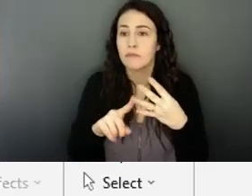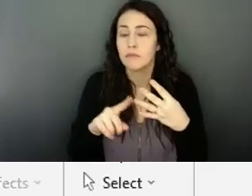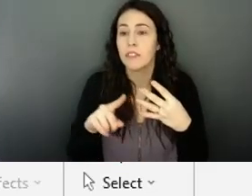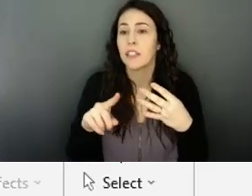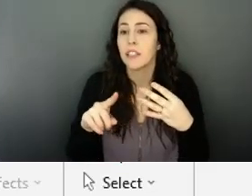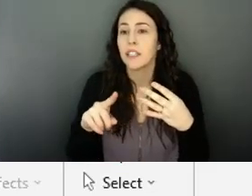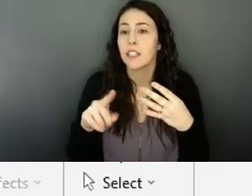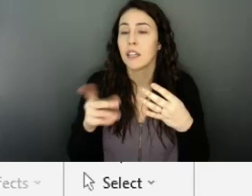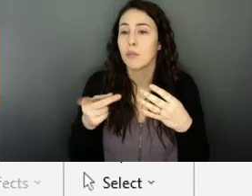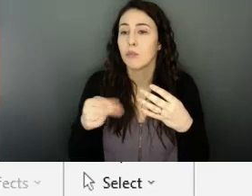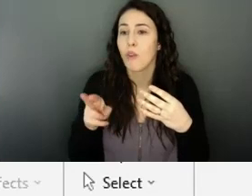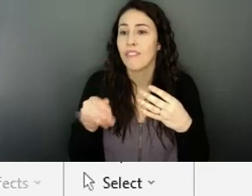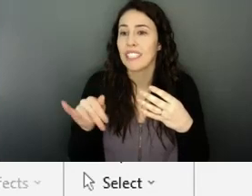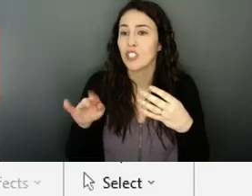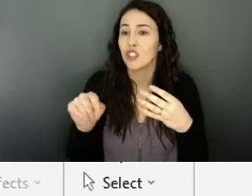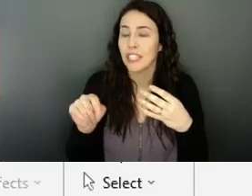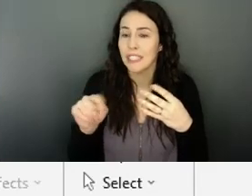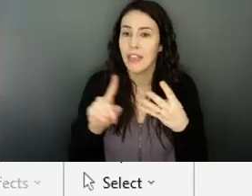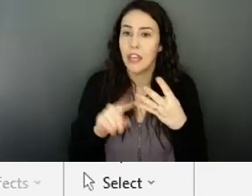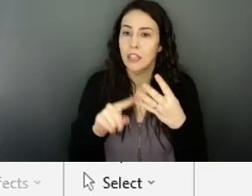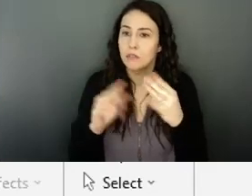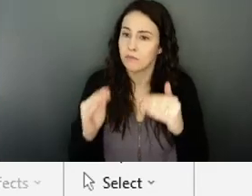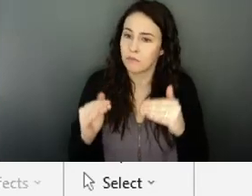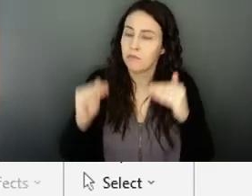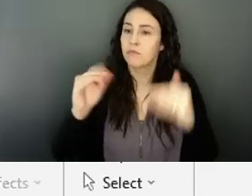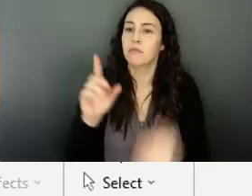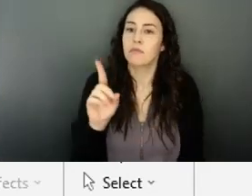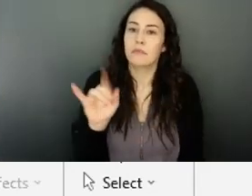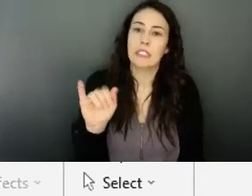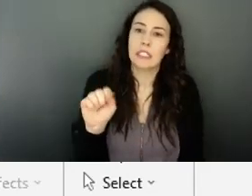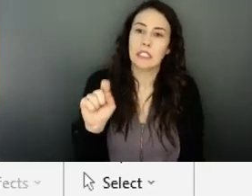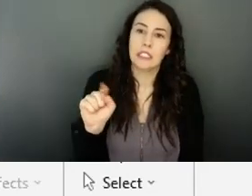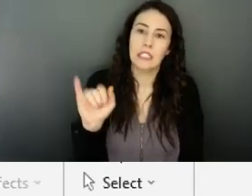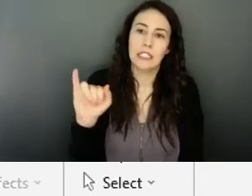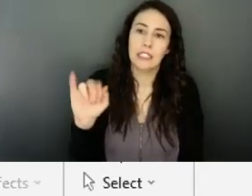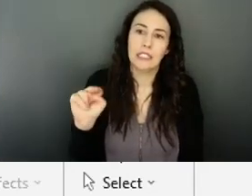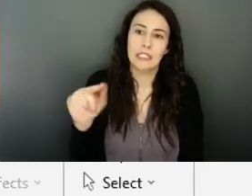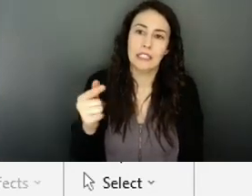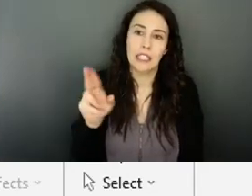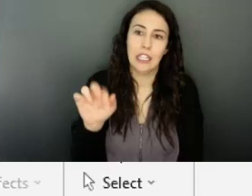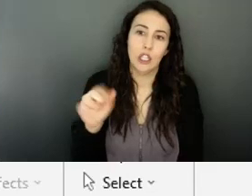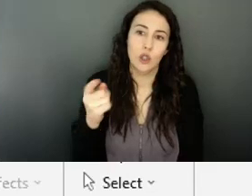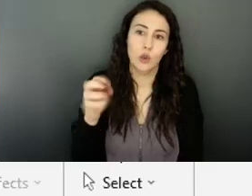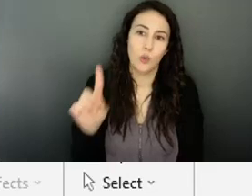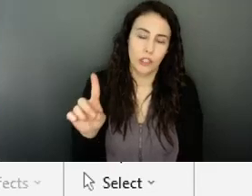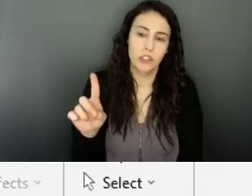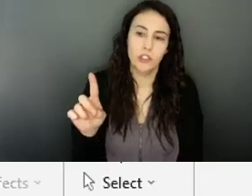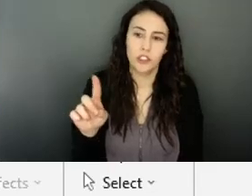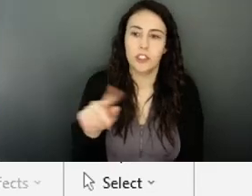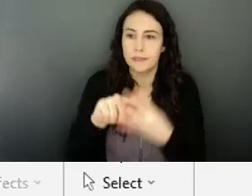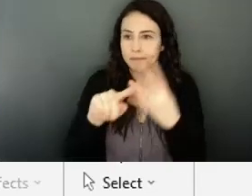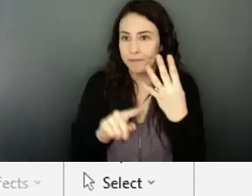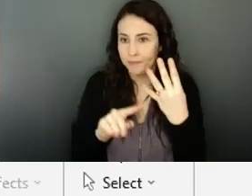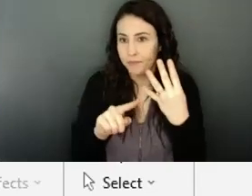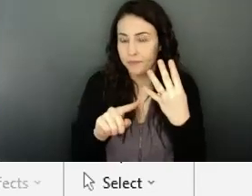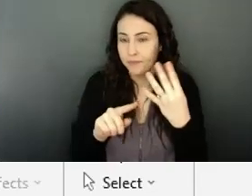gone above and beyond. They've gone to a higher level to demonstrate their knowledge, their attainment of those skills and